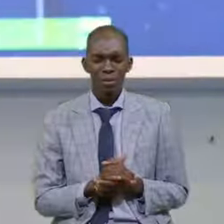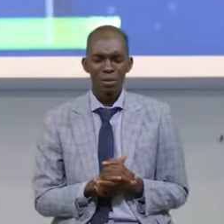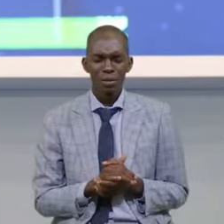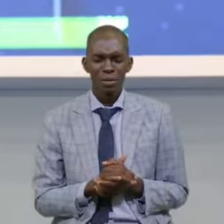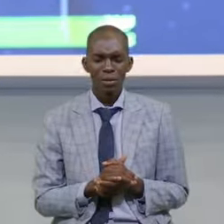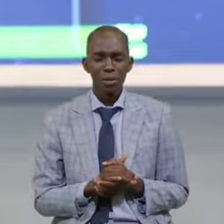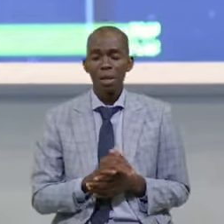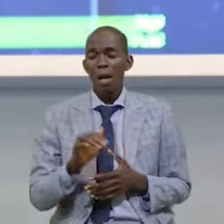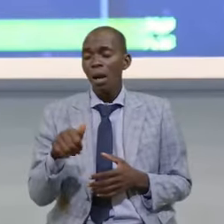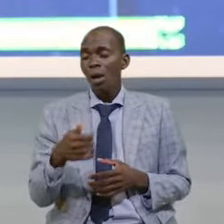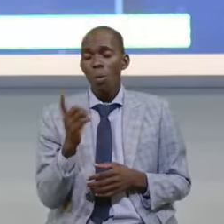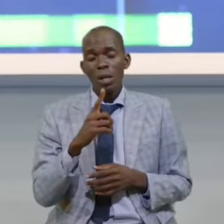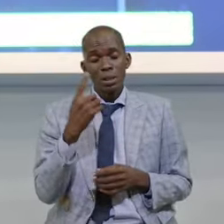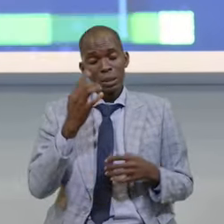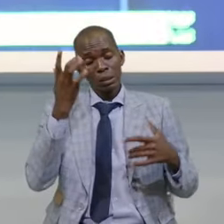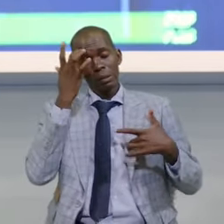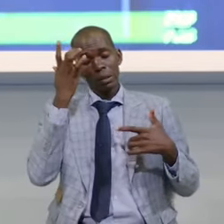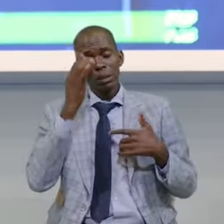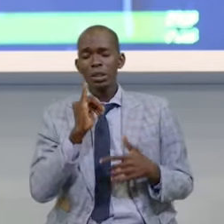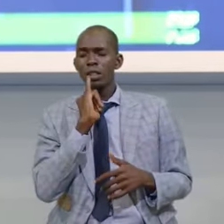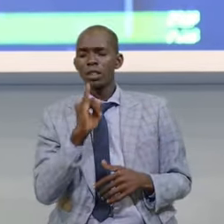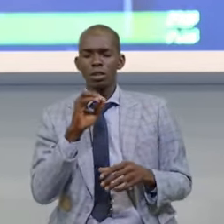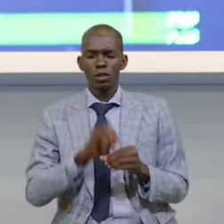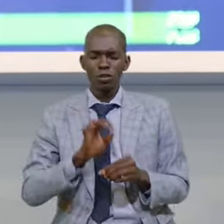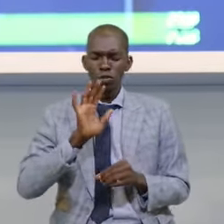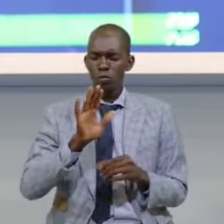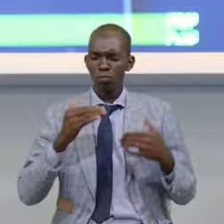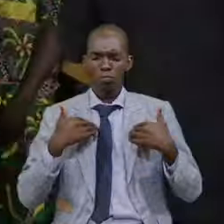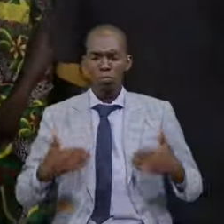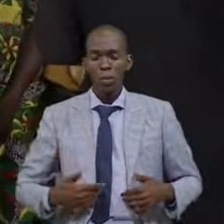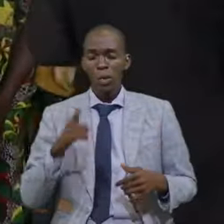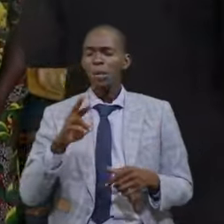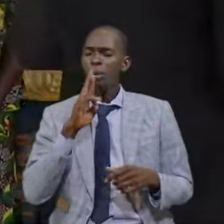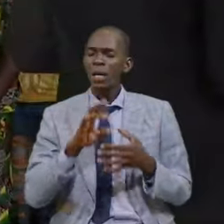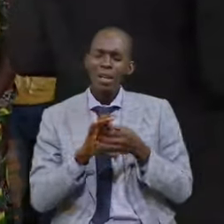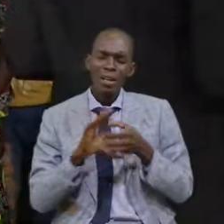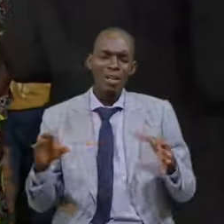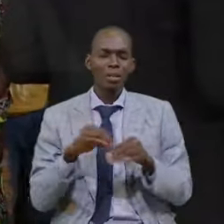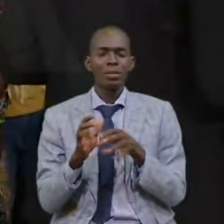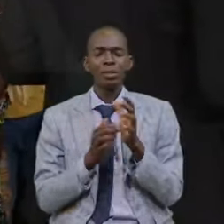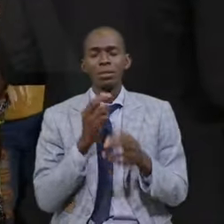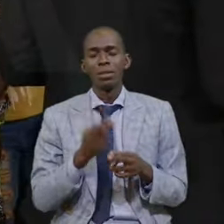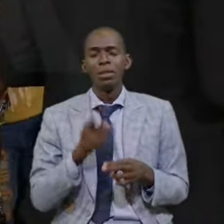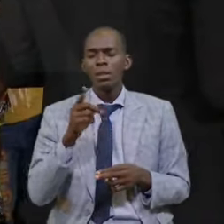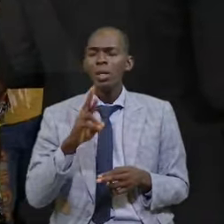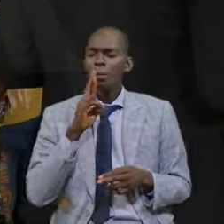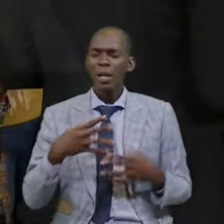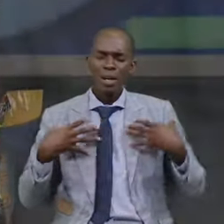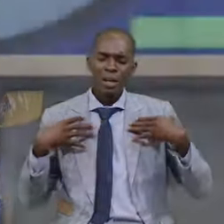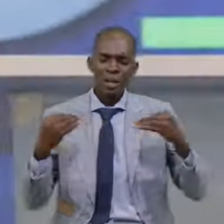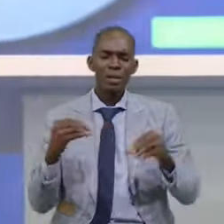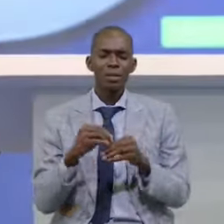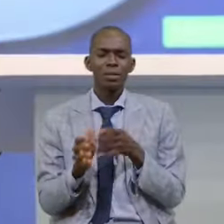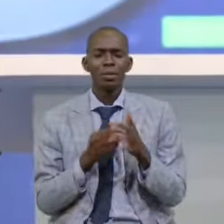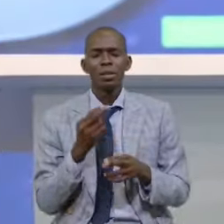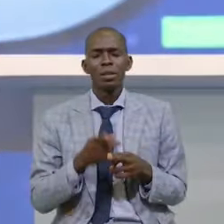Anywhere the sickness is in your body, you are loosed. You are healed. You